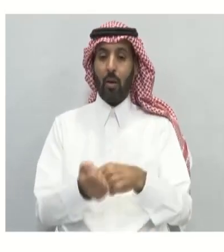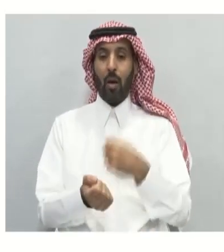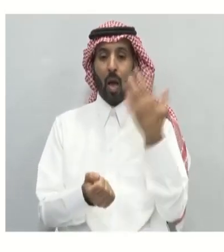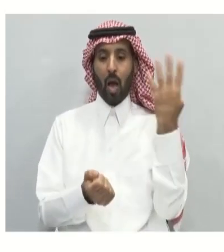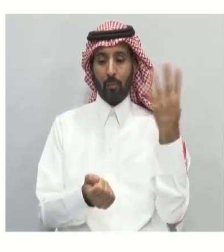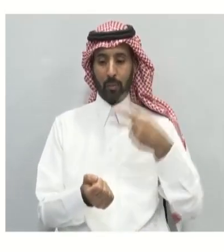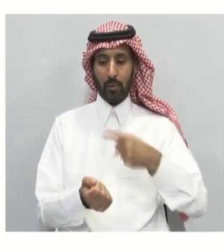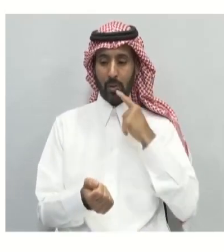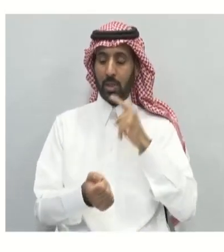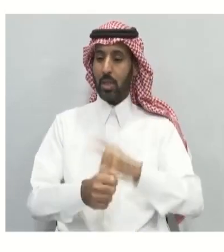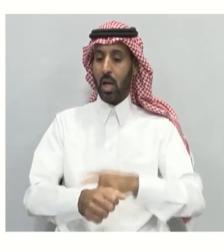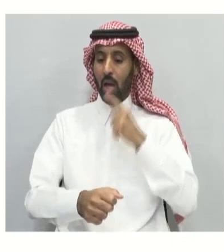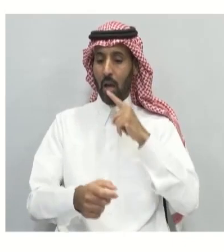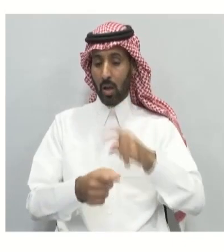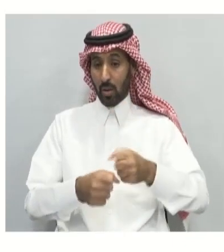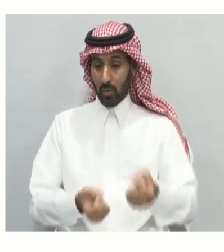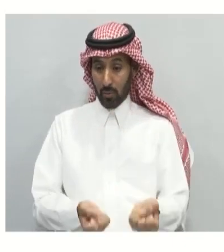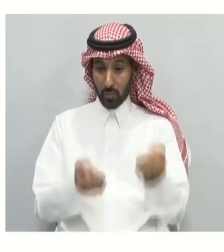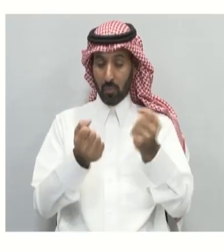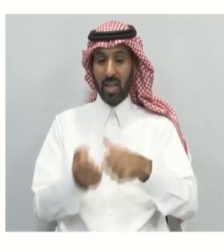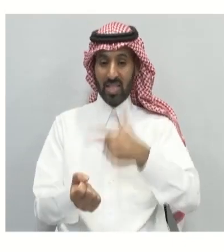a day, 7 days a week.